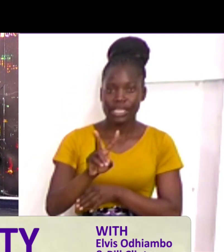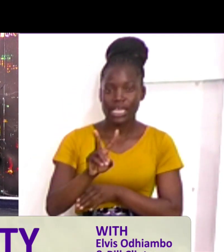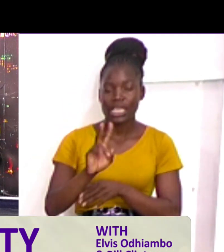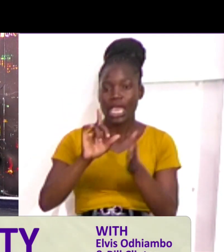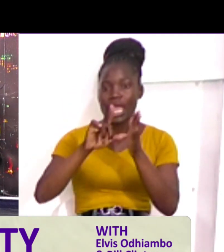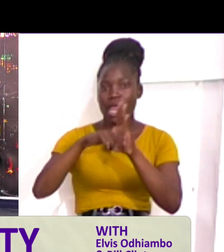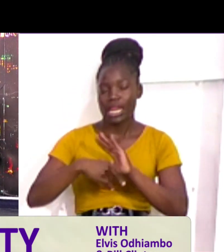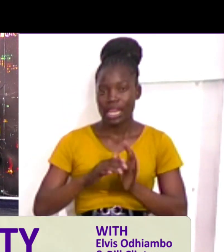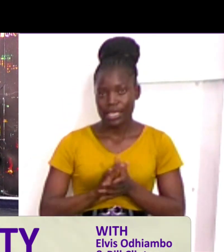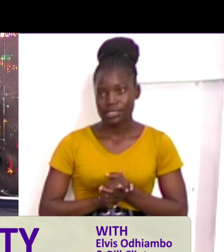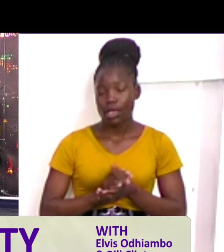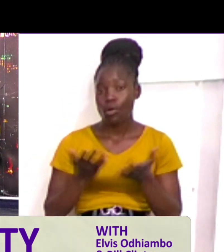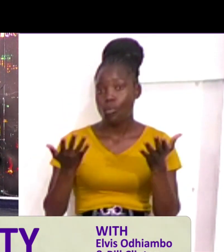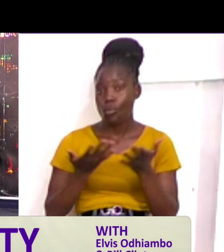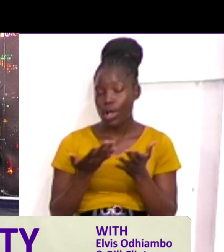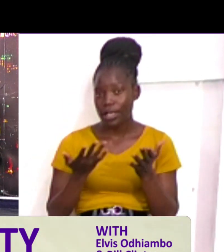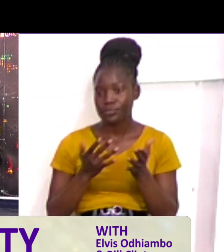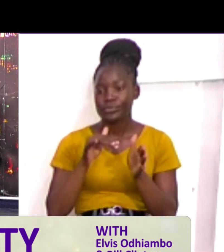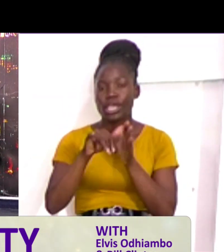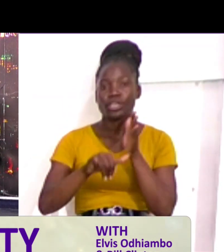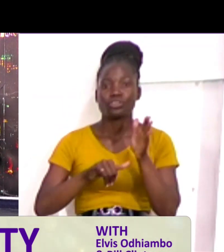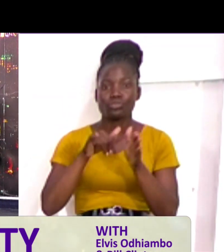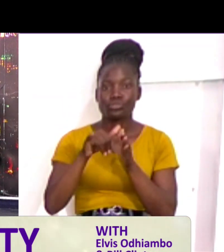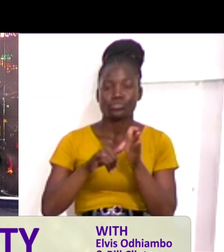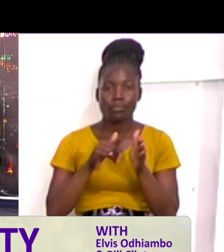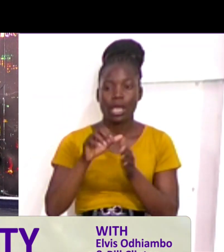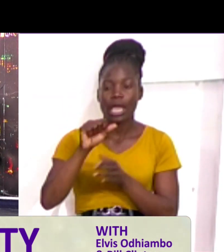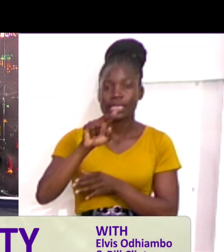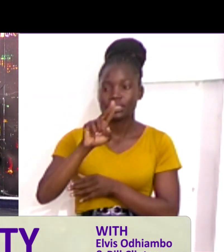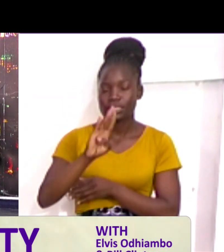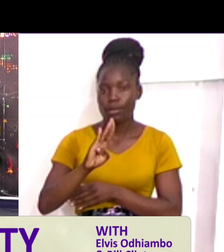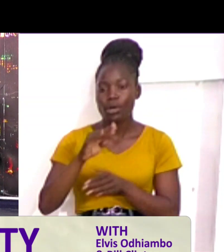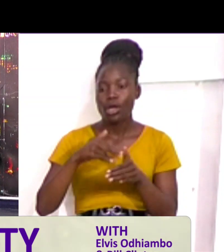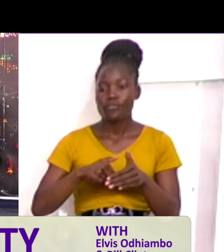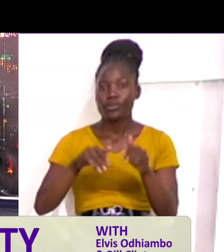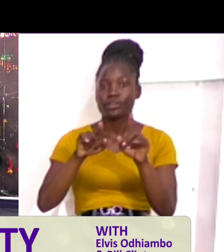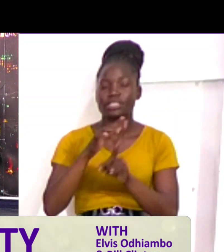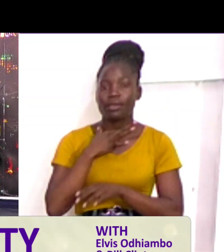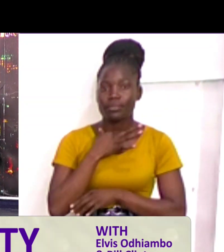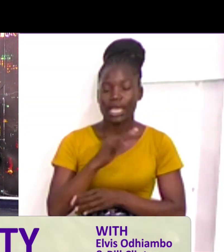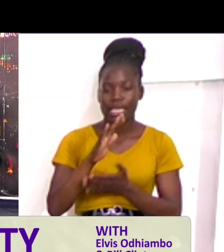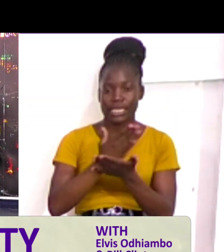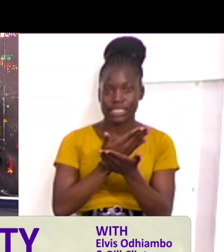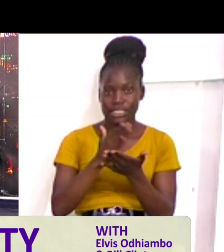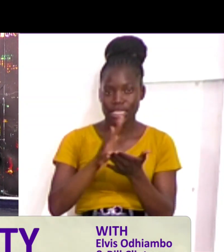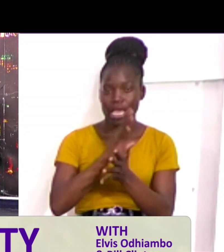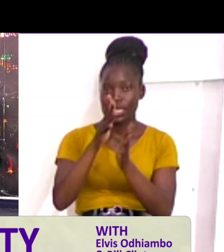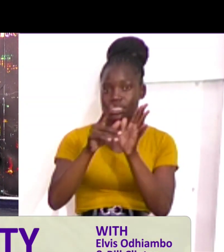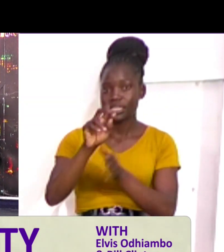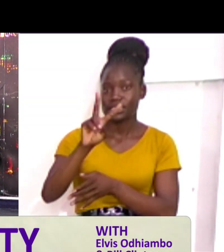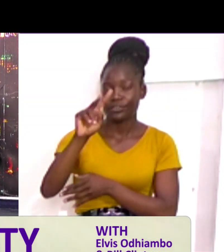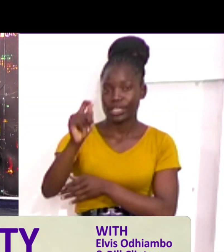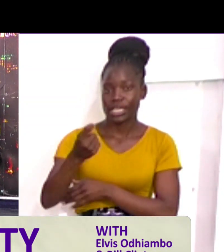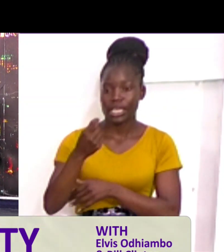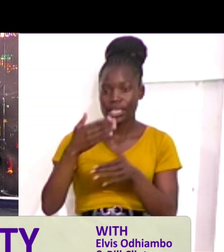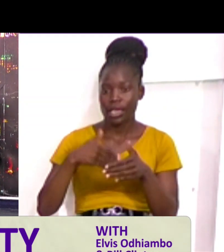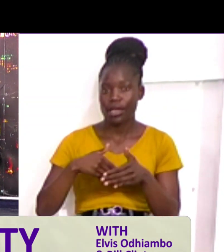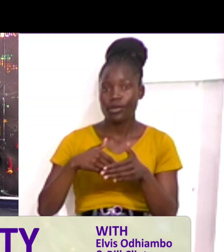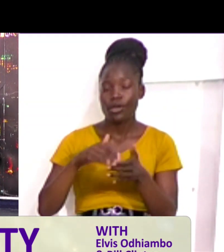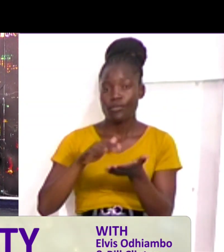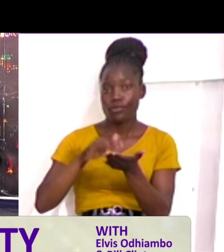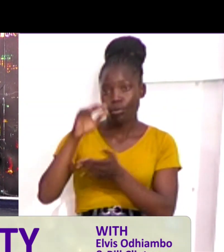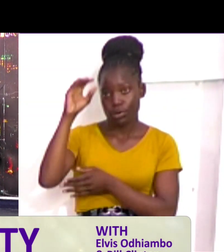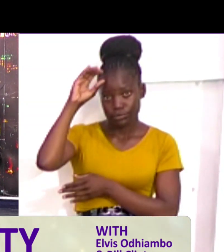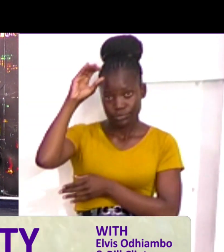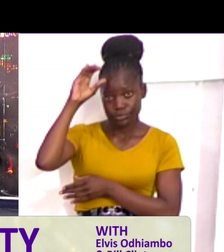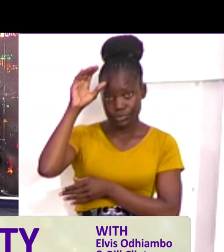later on you can catch up with us pale ndani ya YouTube. Subscribe, follow, and like, share as well. Science TV Kenya, follow for more